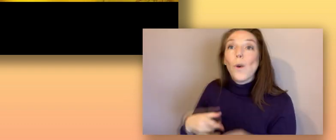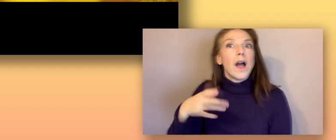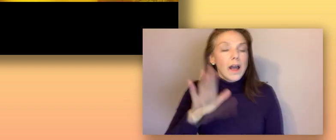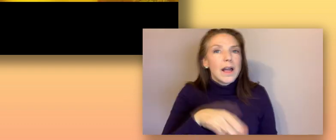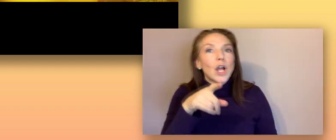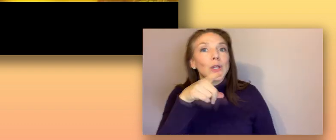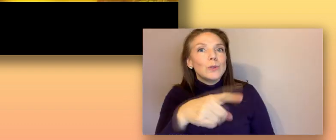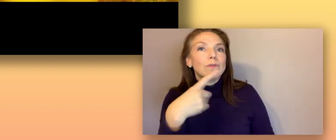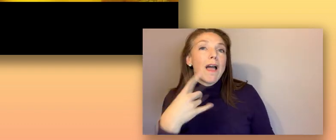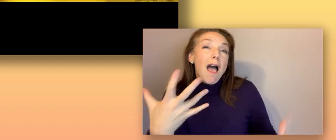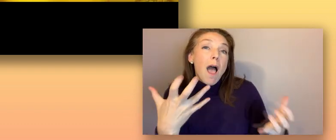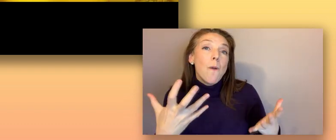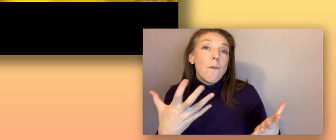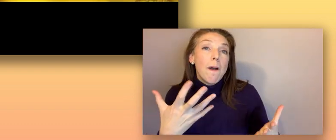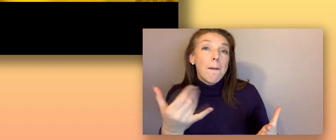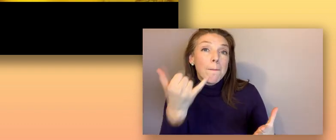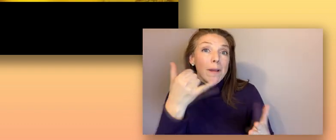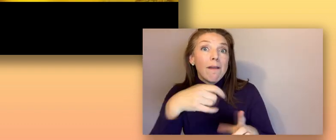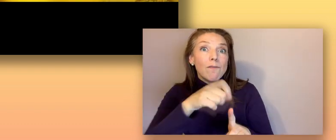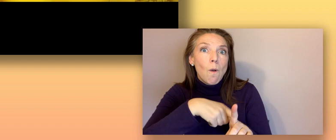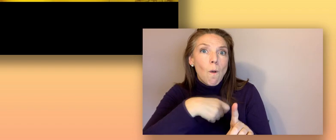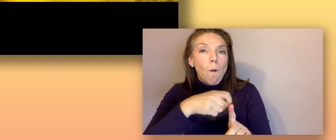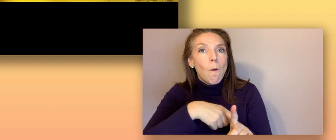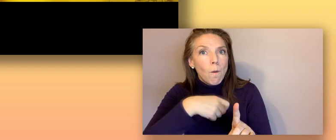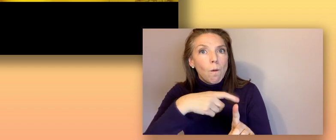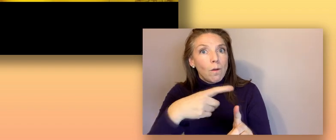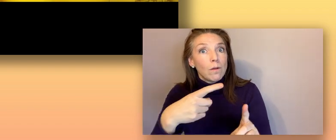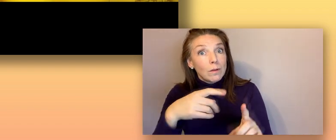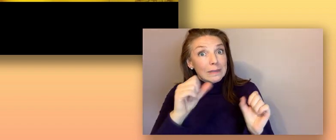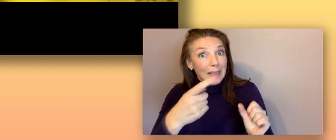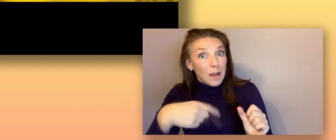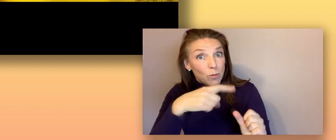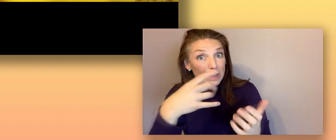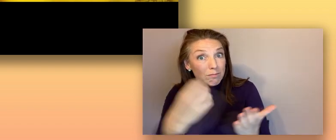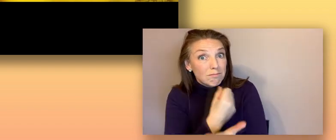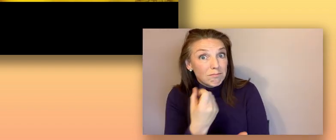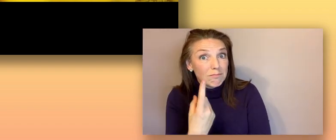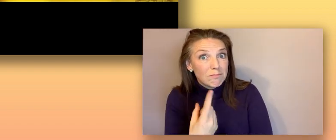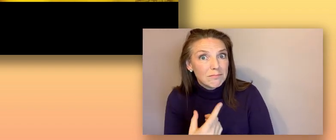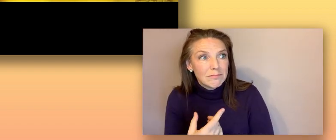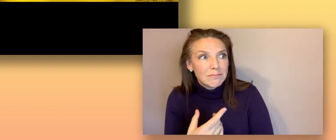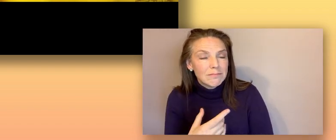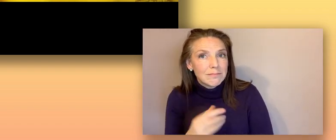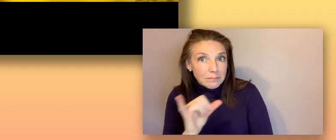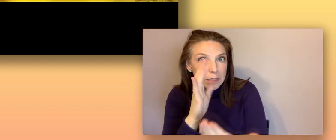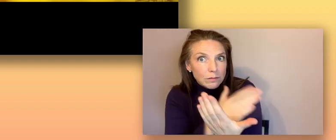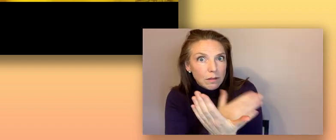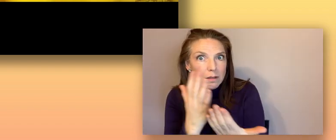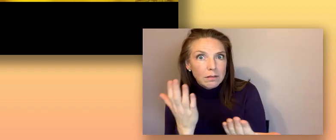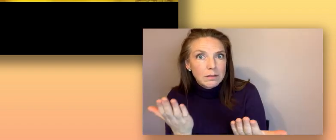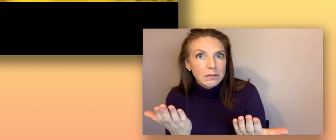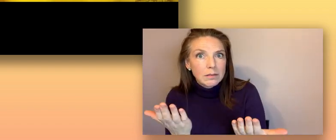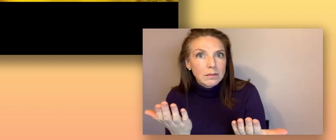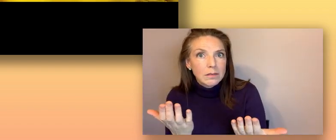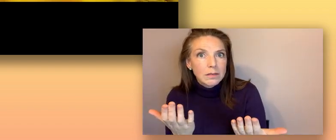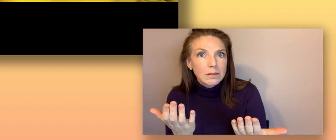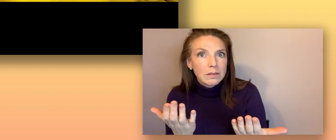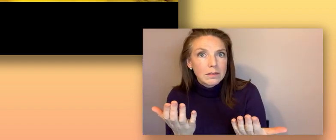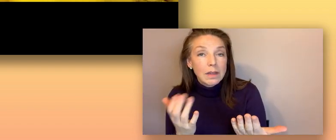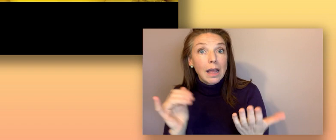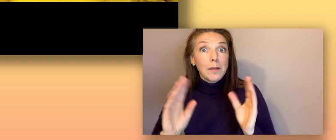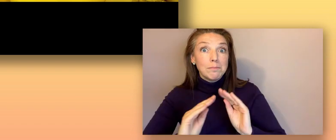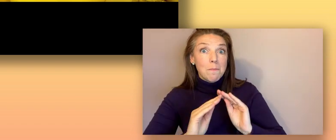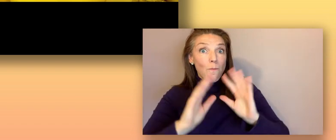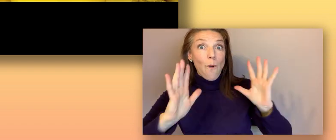like, I want a banana phone. Can we get a banana phone? Like the song? And like,